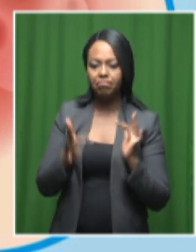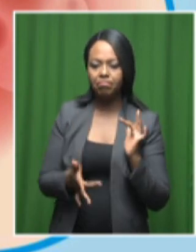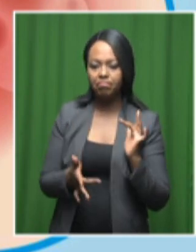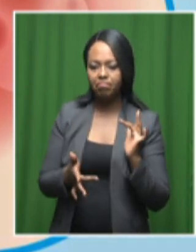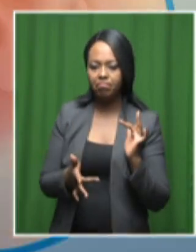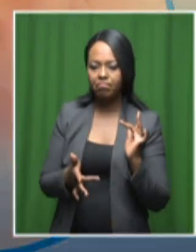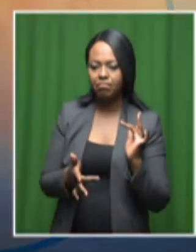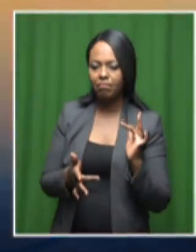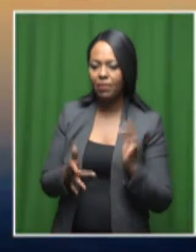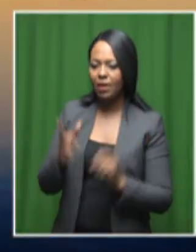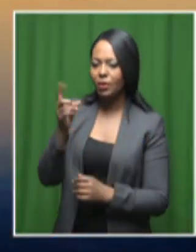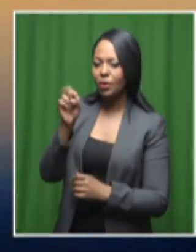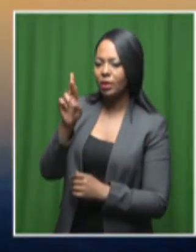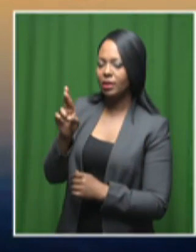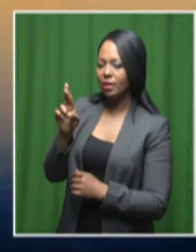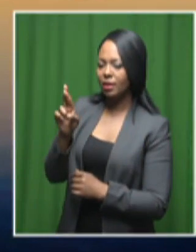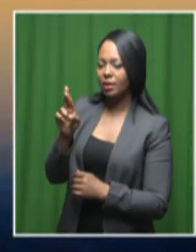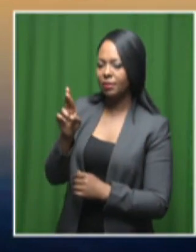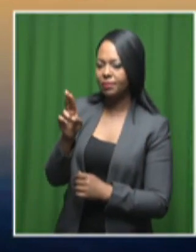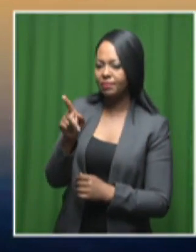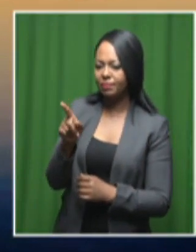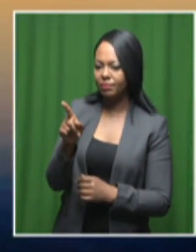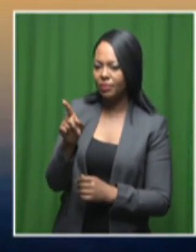Dr. Koot, are you still there?